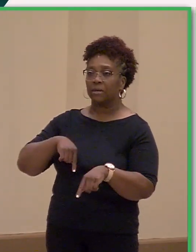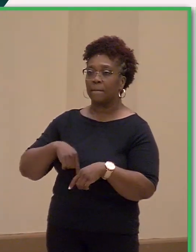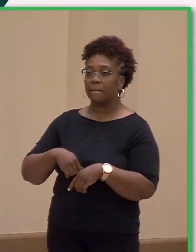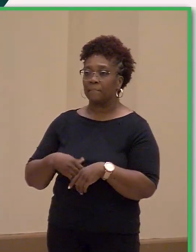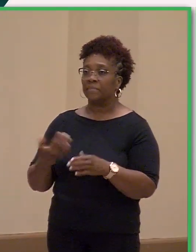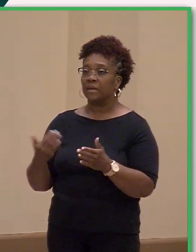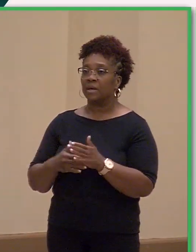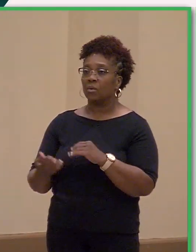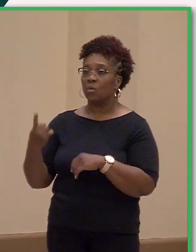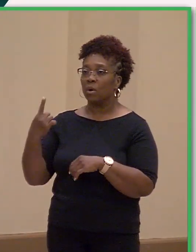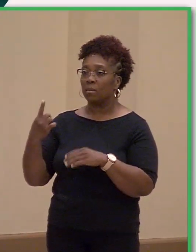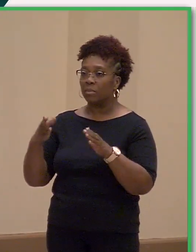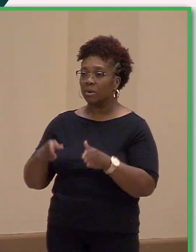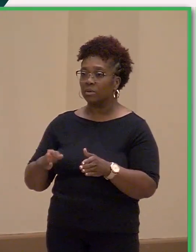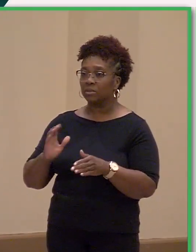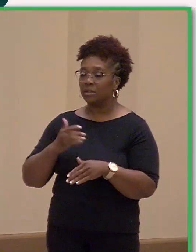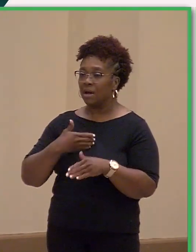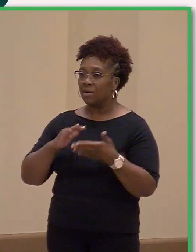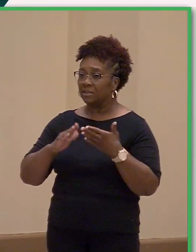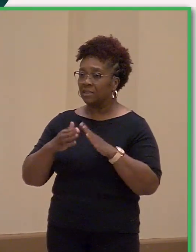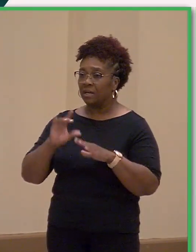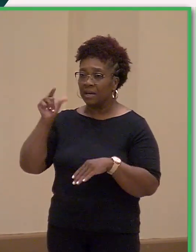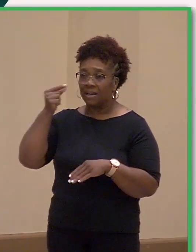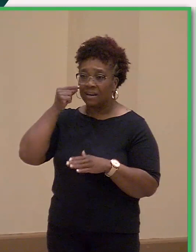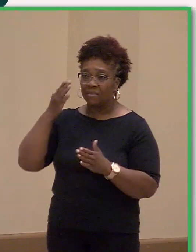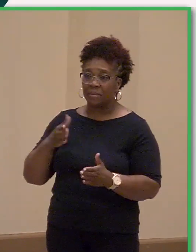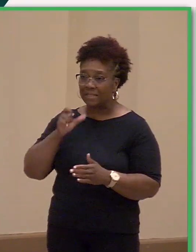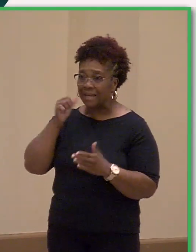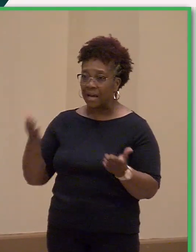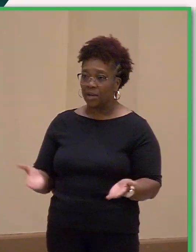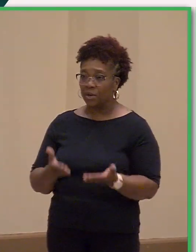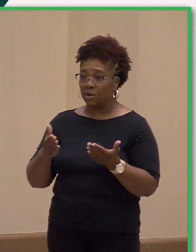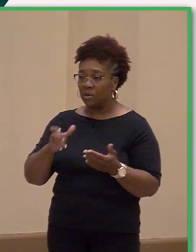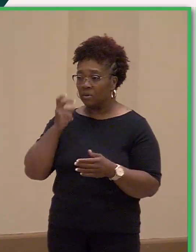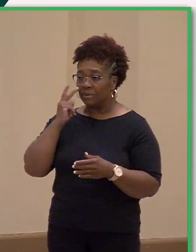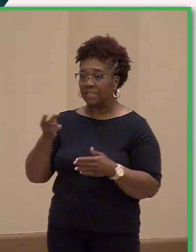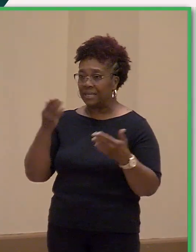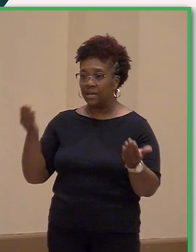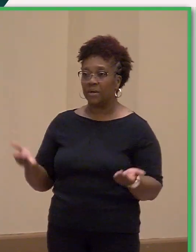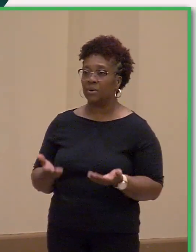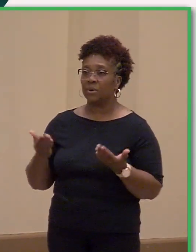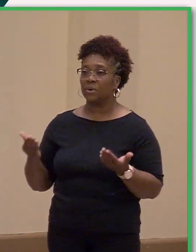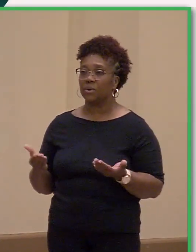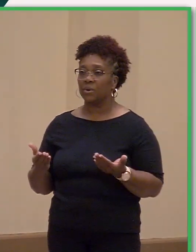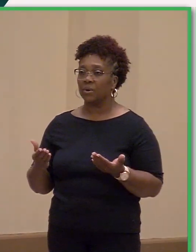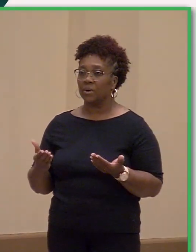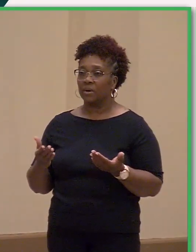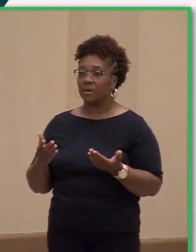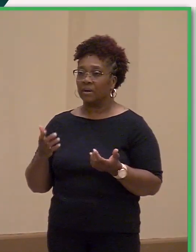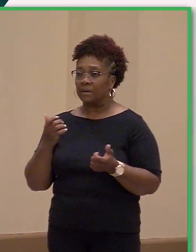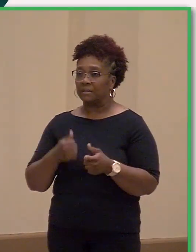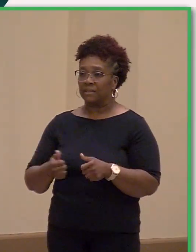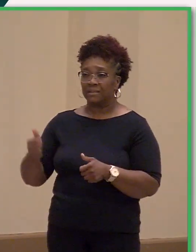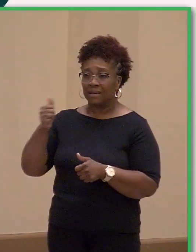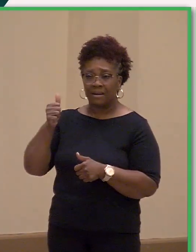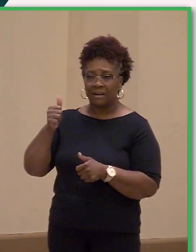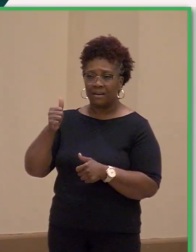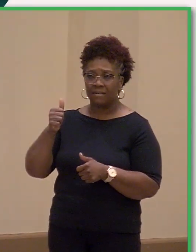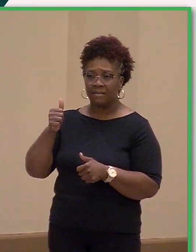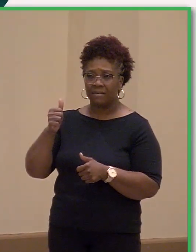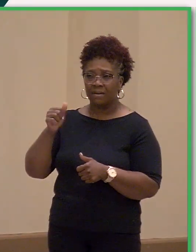person in our city government that isn't here, that you don't see in the communities, is the executive officer, okay?